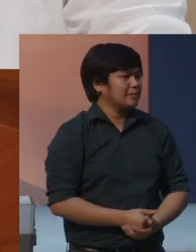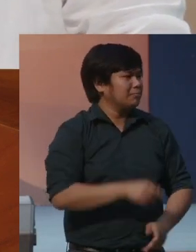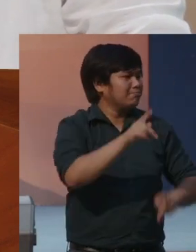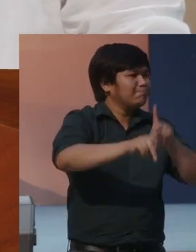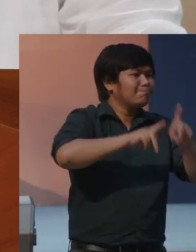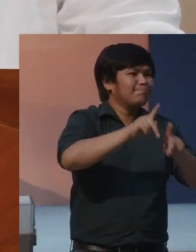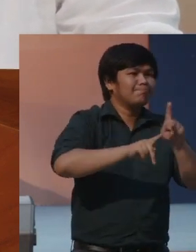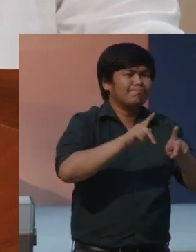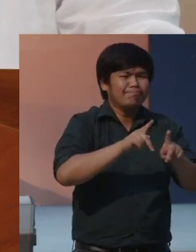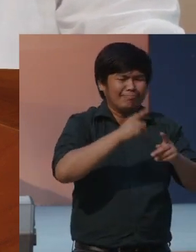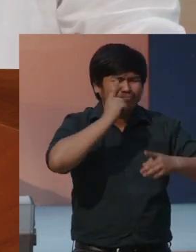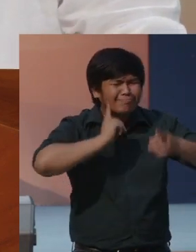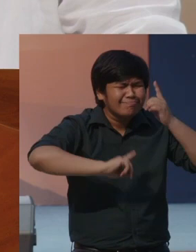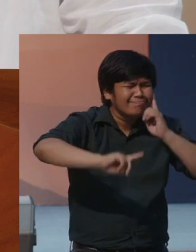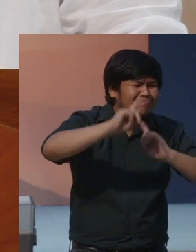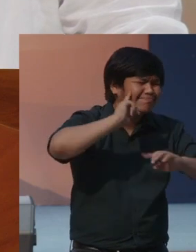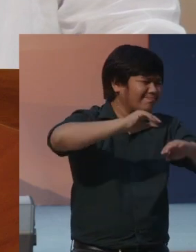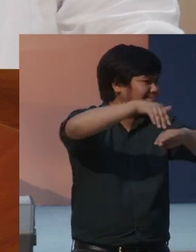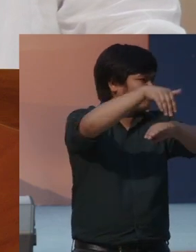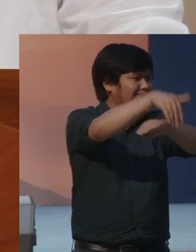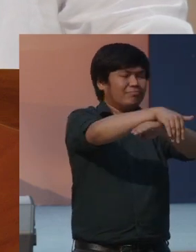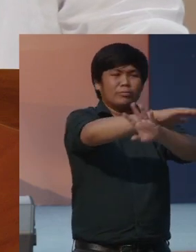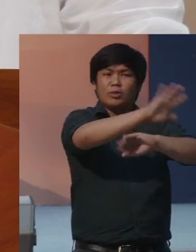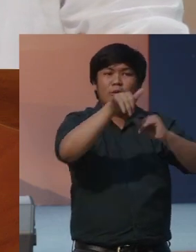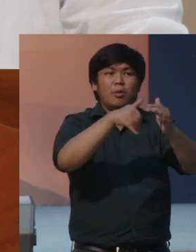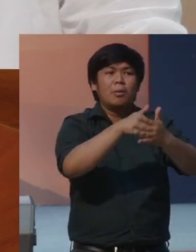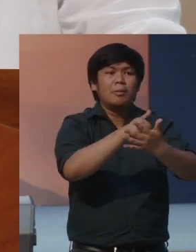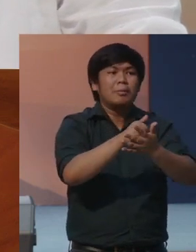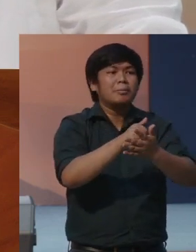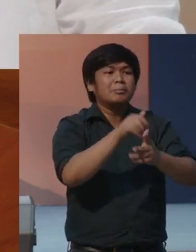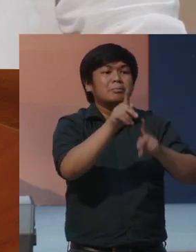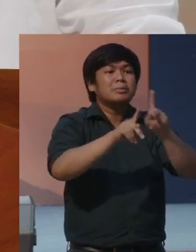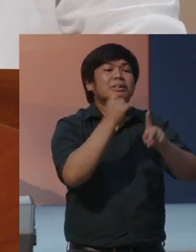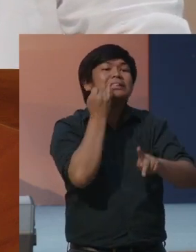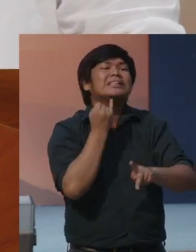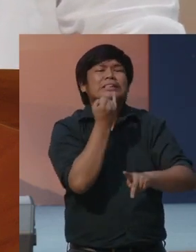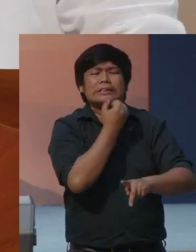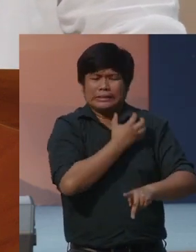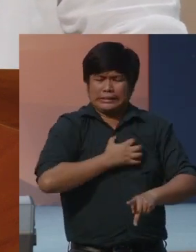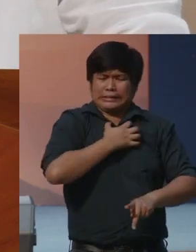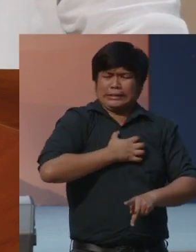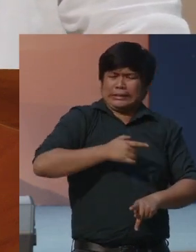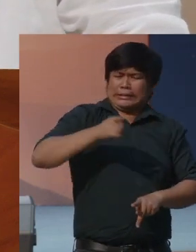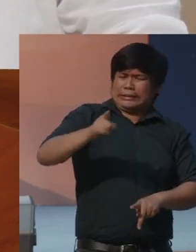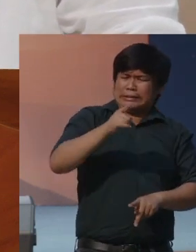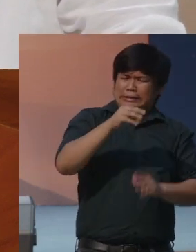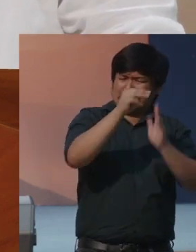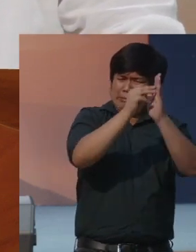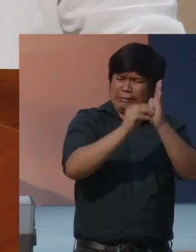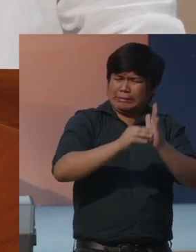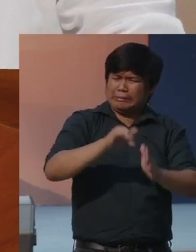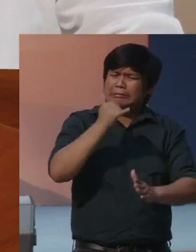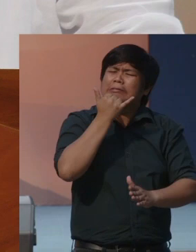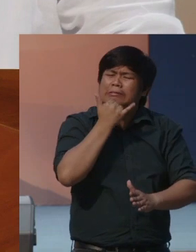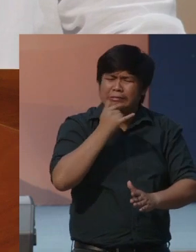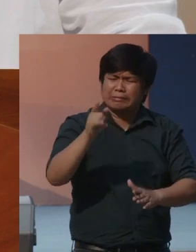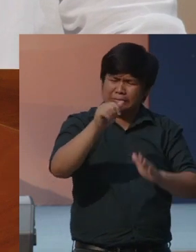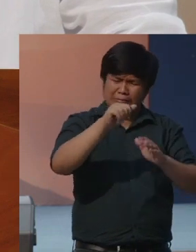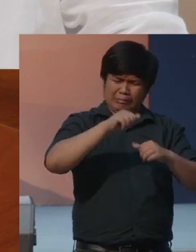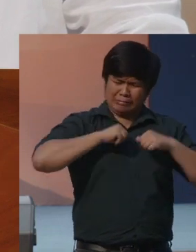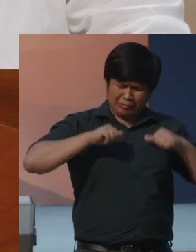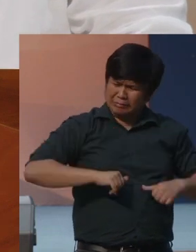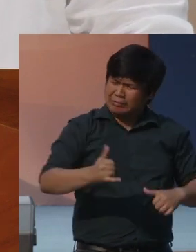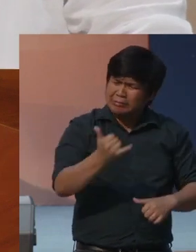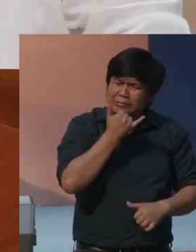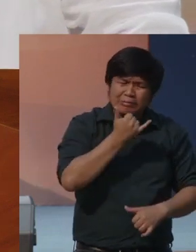people wept that night, and all the people of Israel grumbled against Moses and Aaron. The whole congregation said to them,